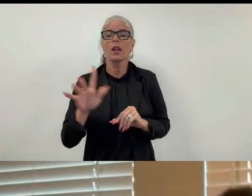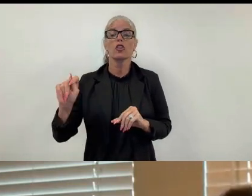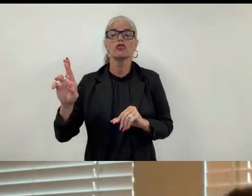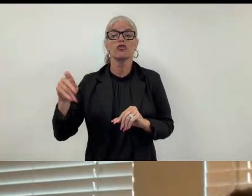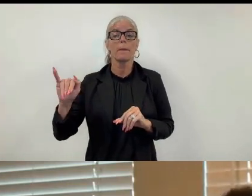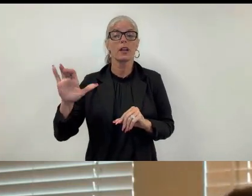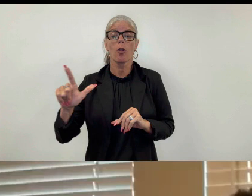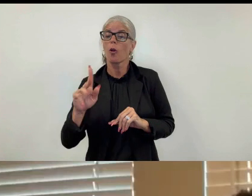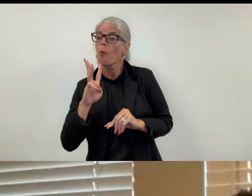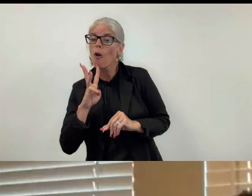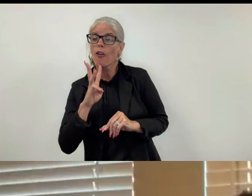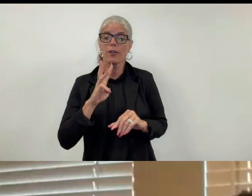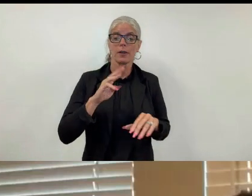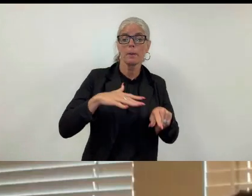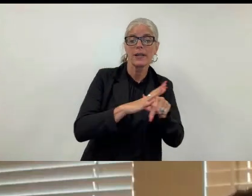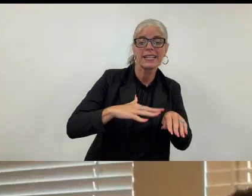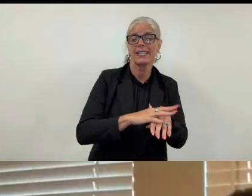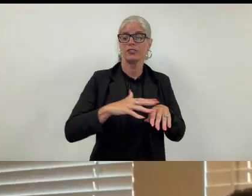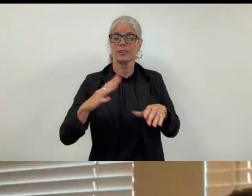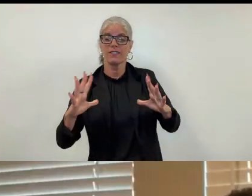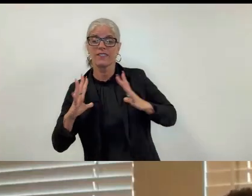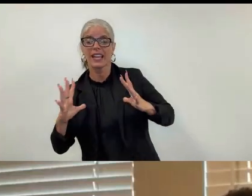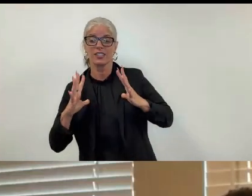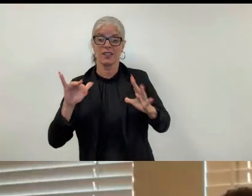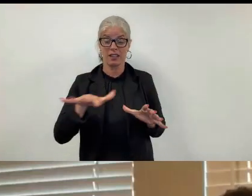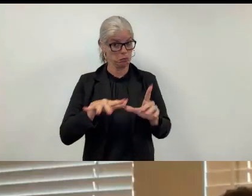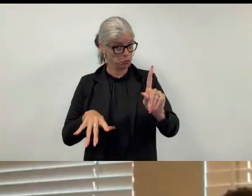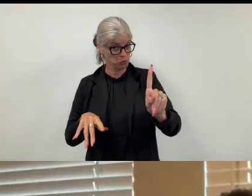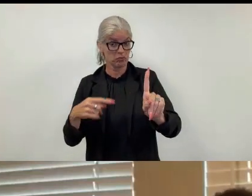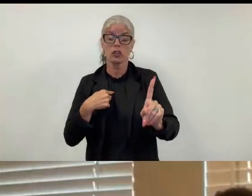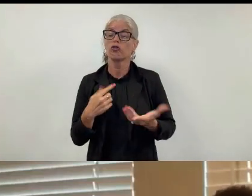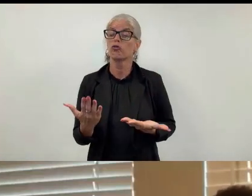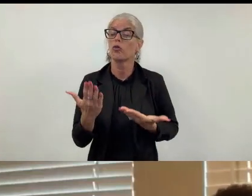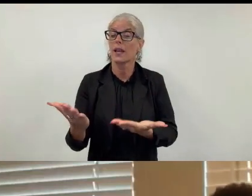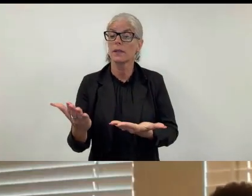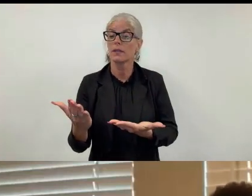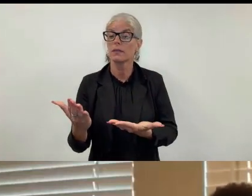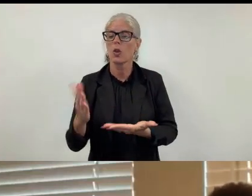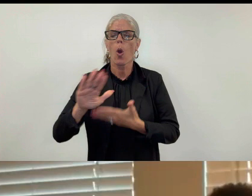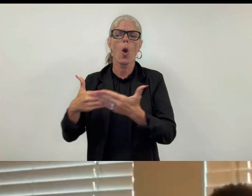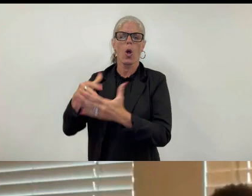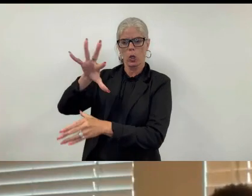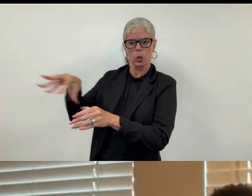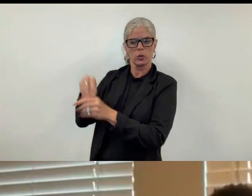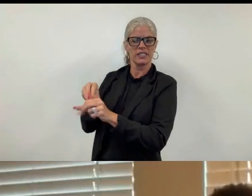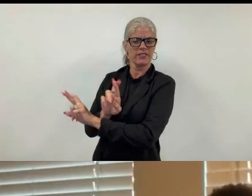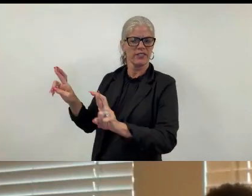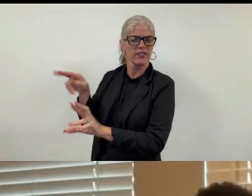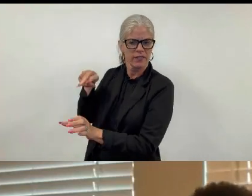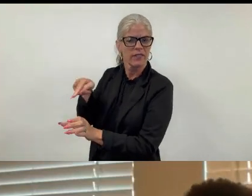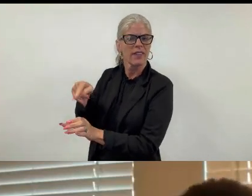beach kind of vacation, I always recommend an all-inclusive kind of environment. That's